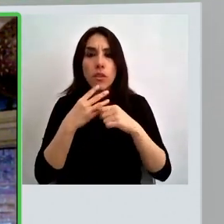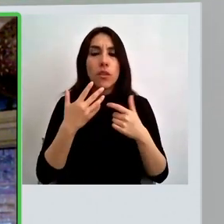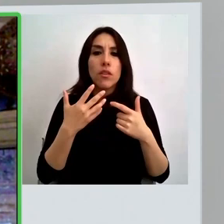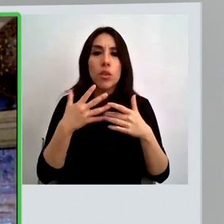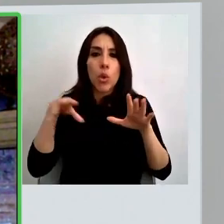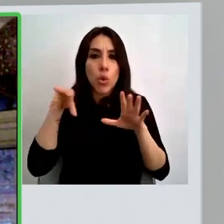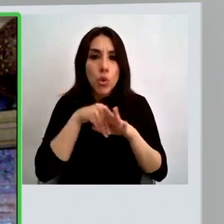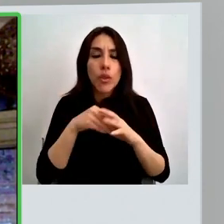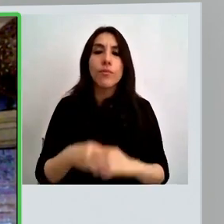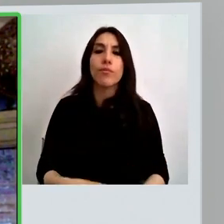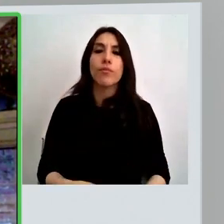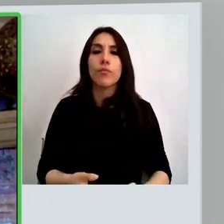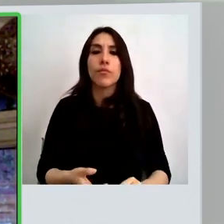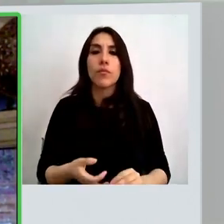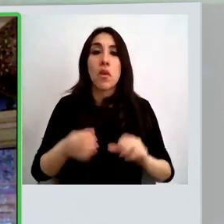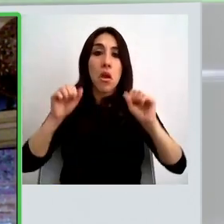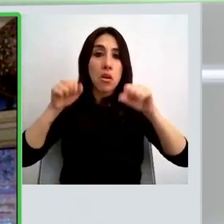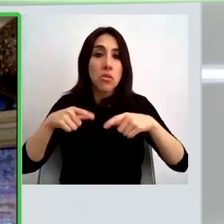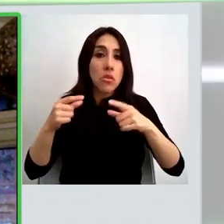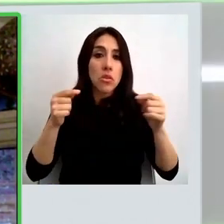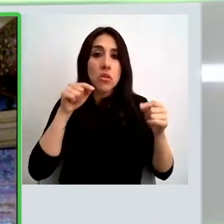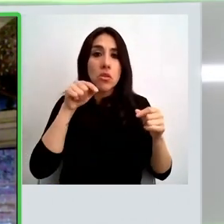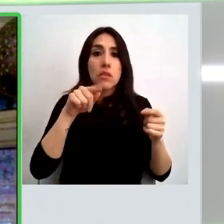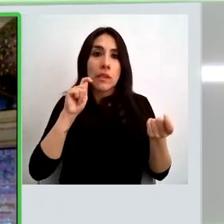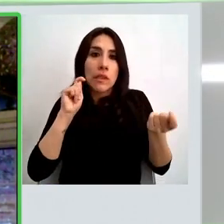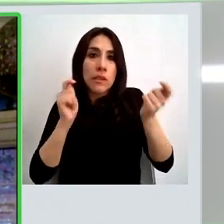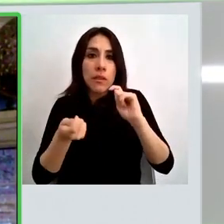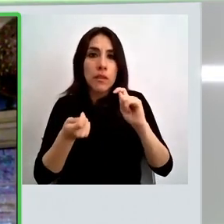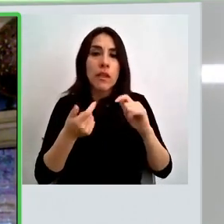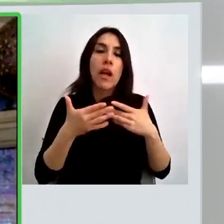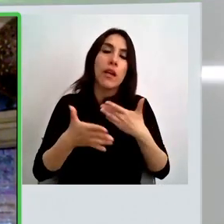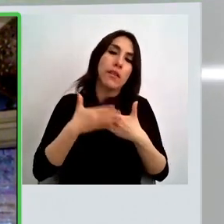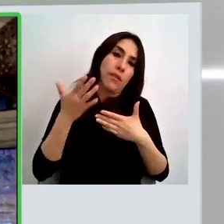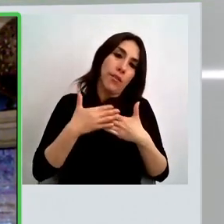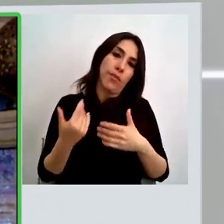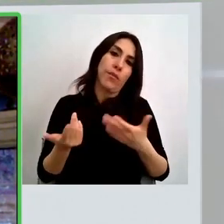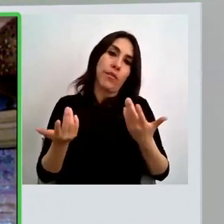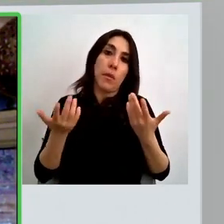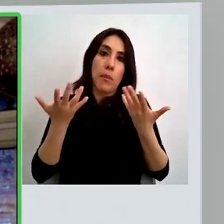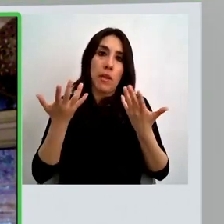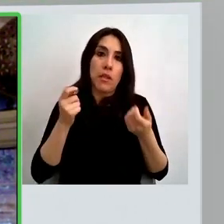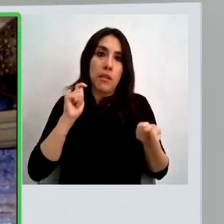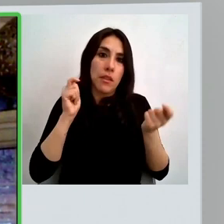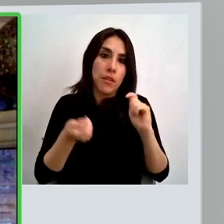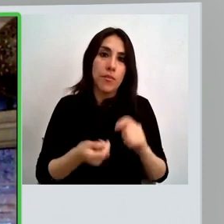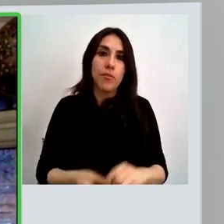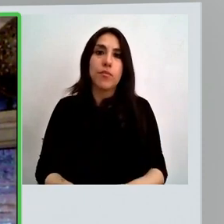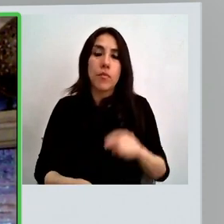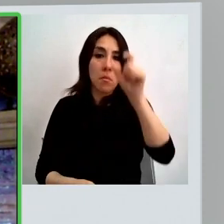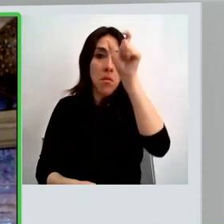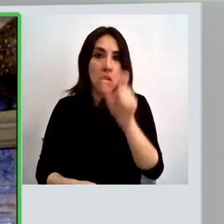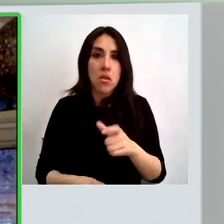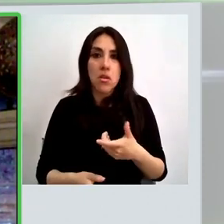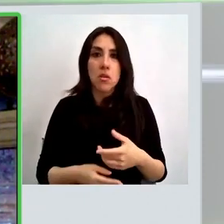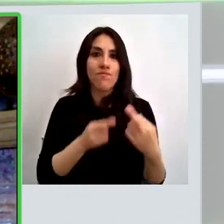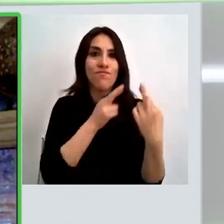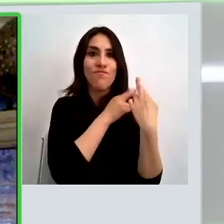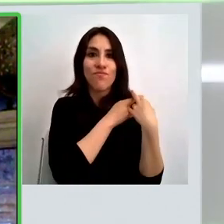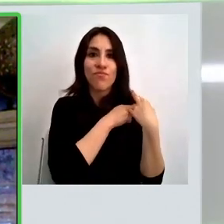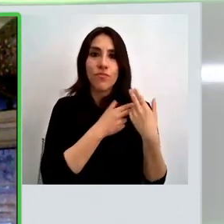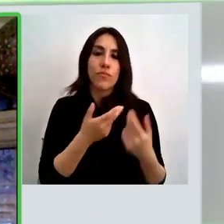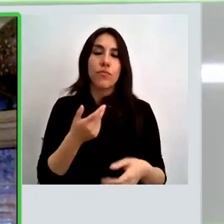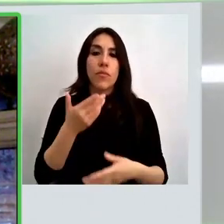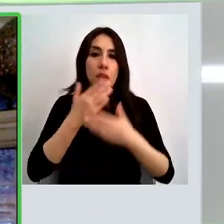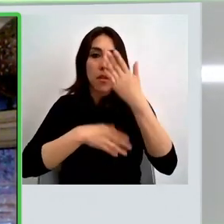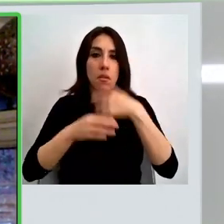for employees with disabilities to share their stories, share aspects of their lives, things that are working well, things